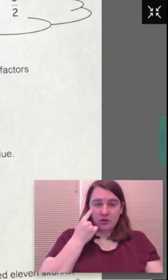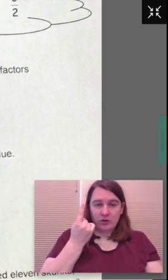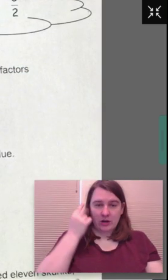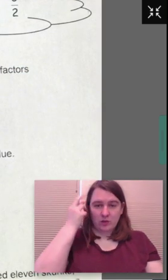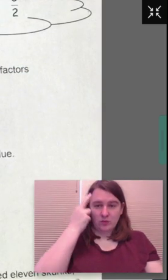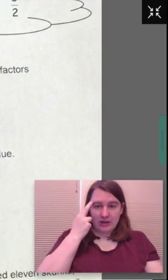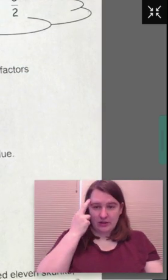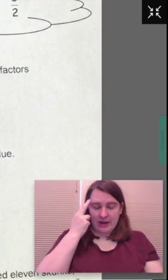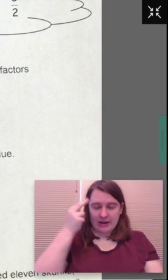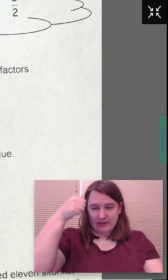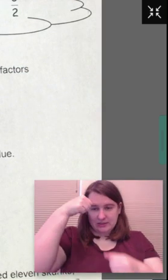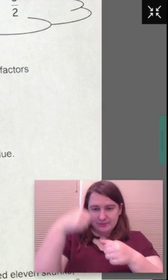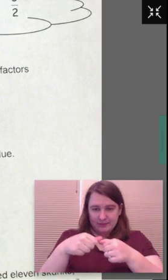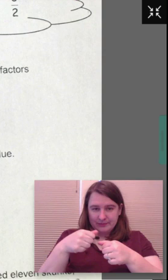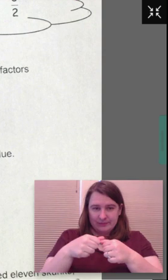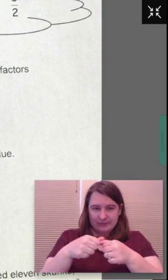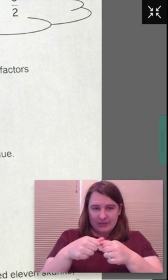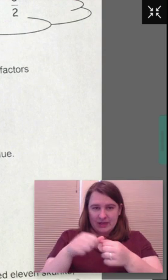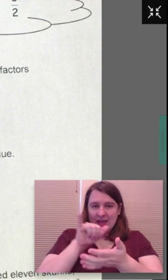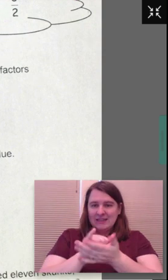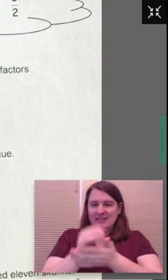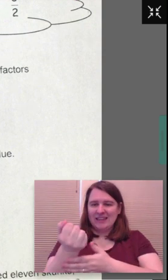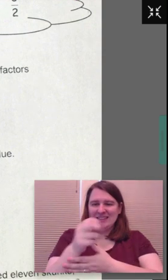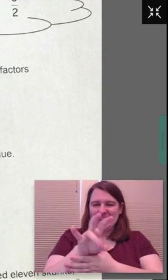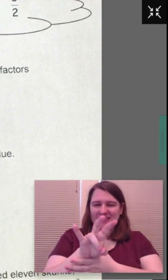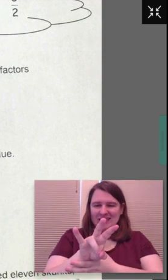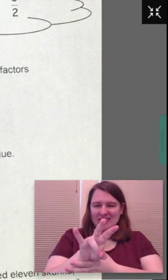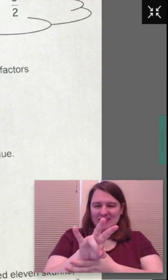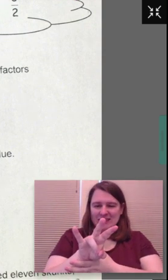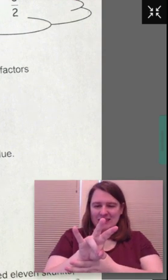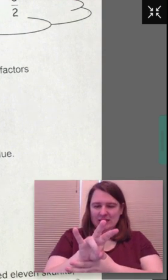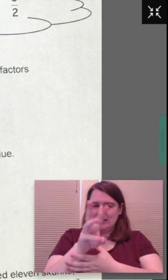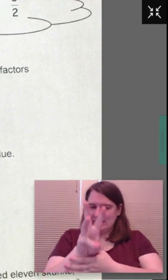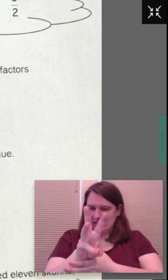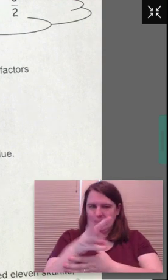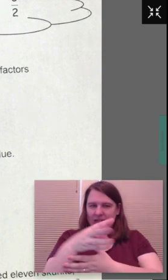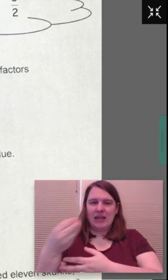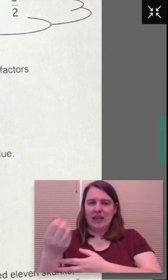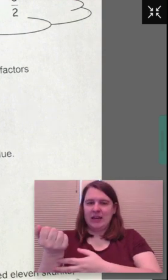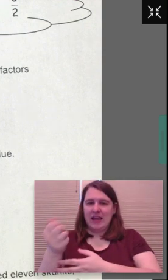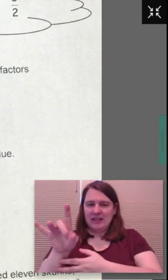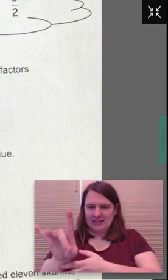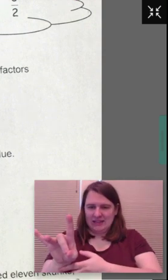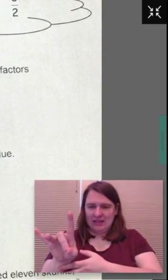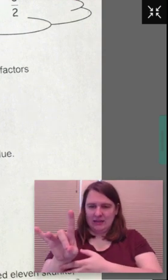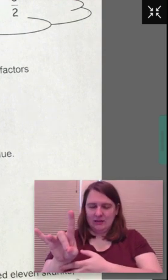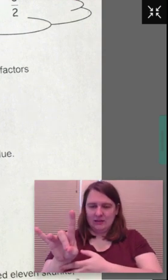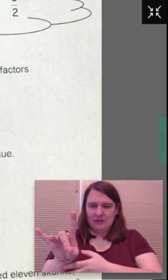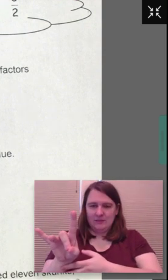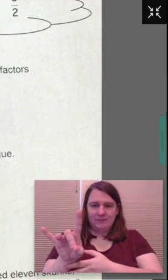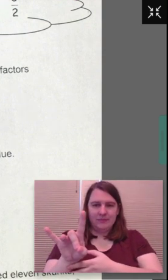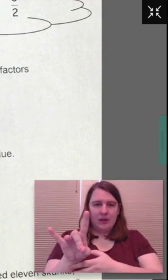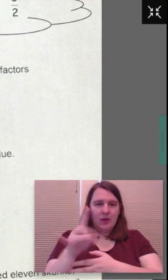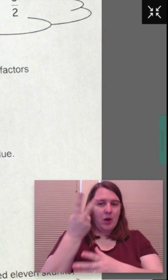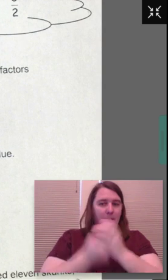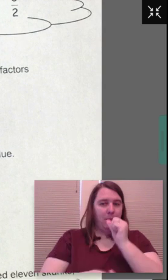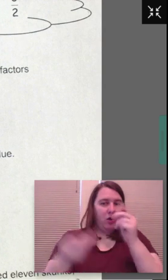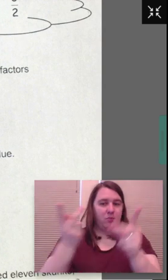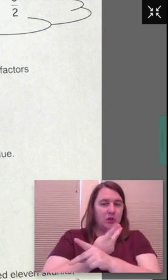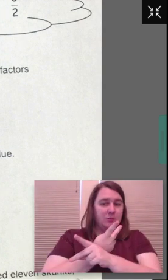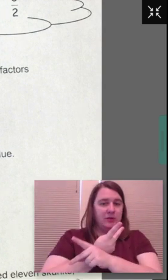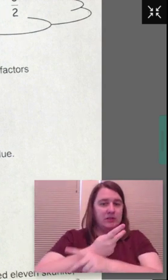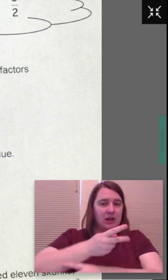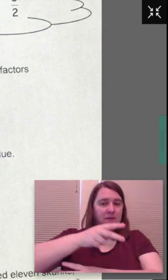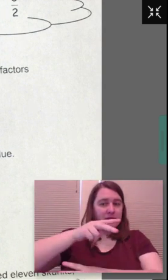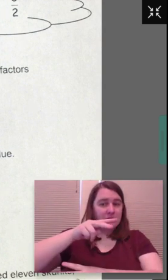First thing you're going to realize is that 16 and 18 are